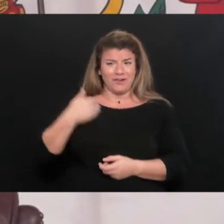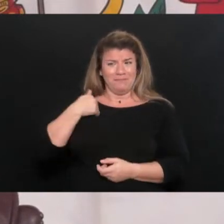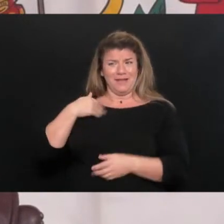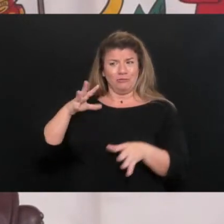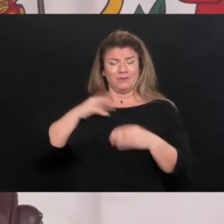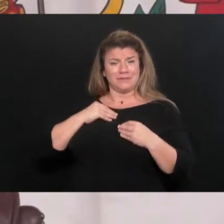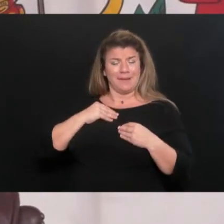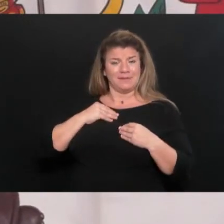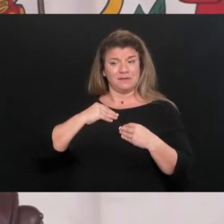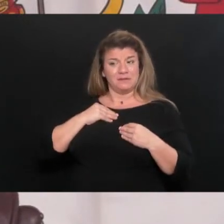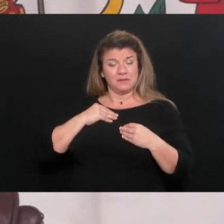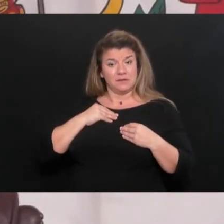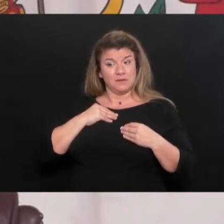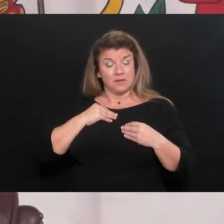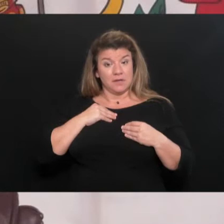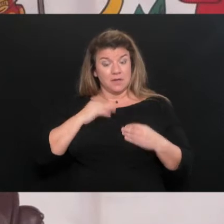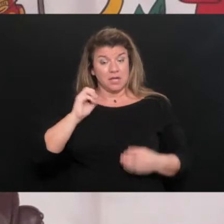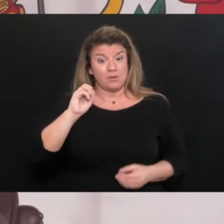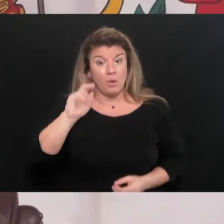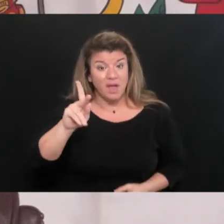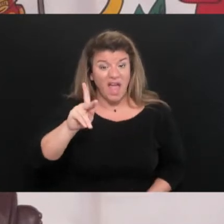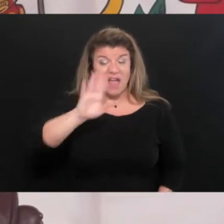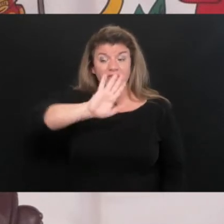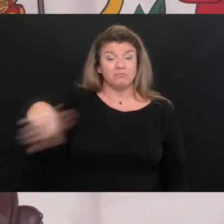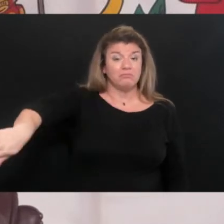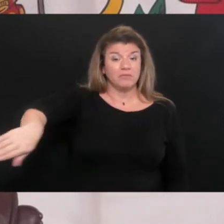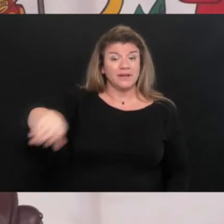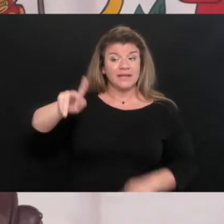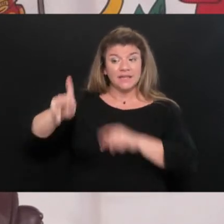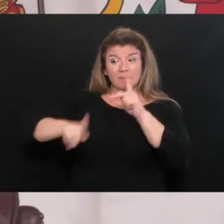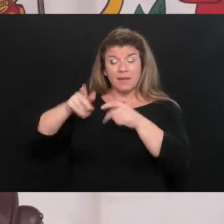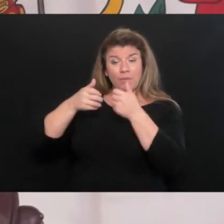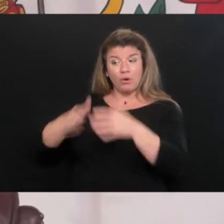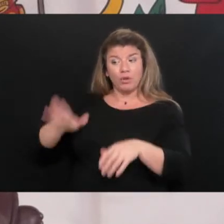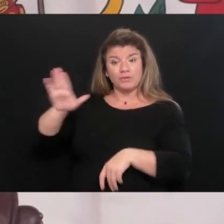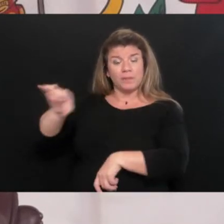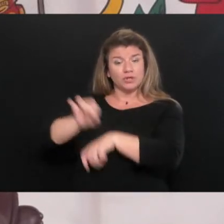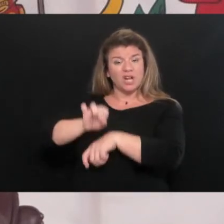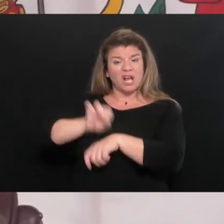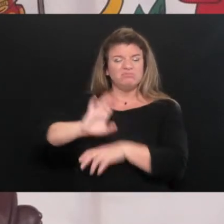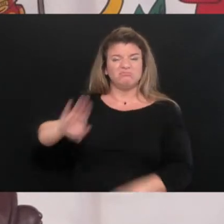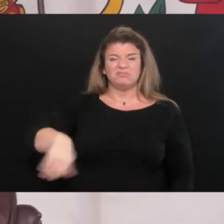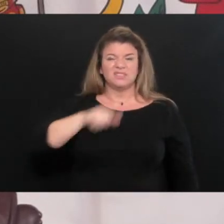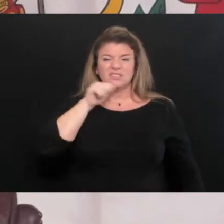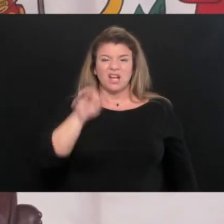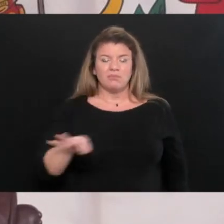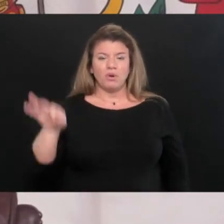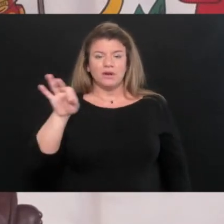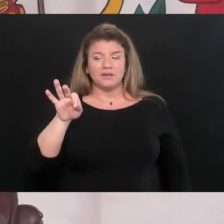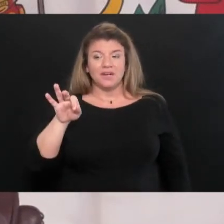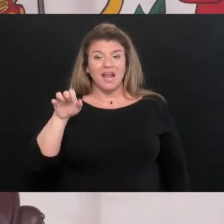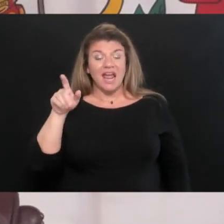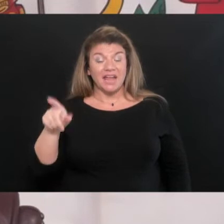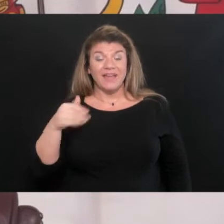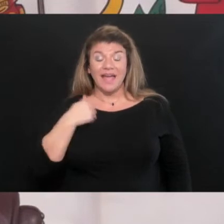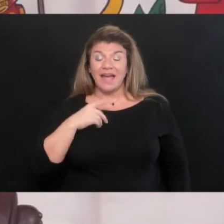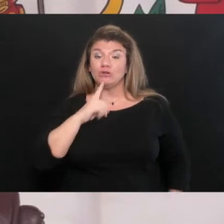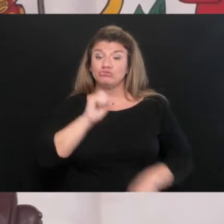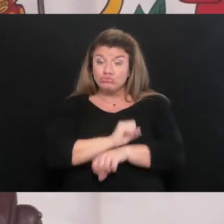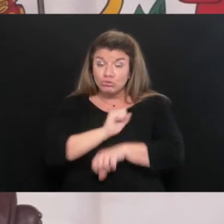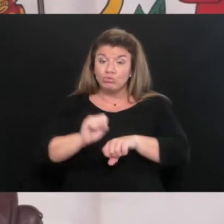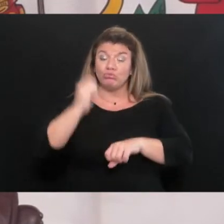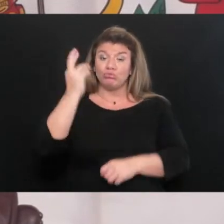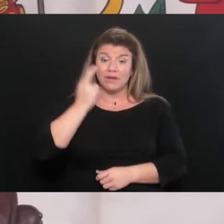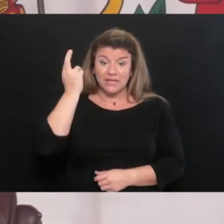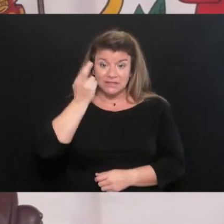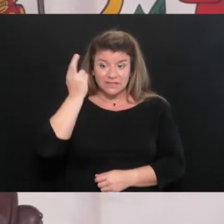accept it's okay for us to turn our back on people that are losing their jobs that have a legitimate reason